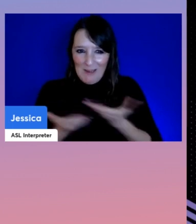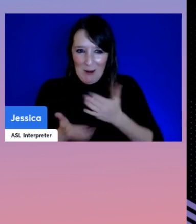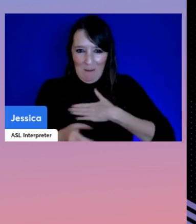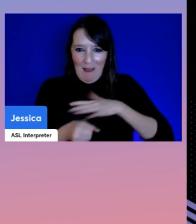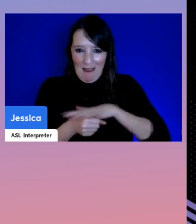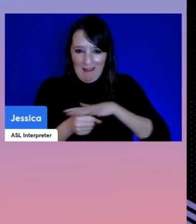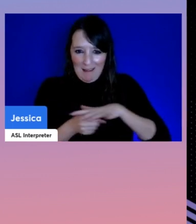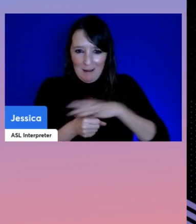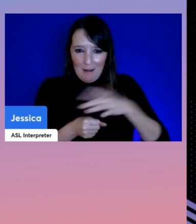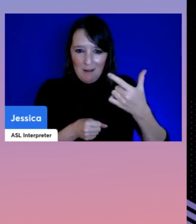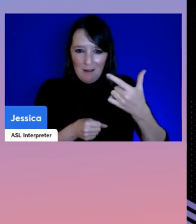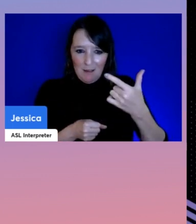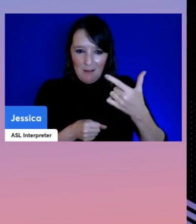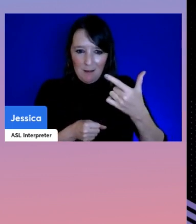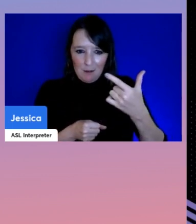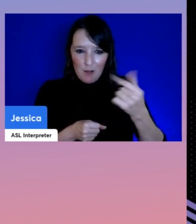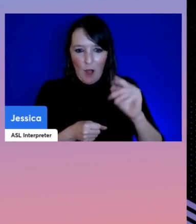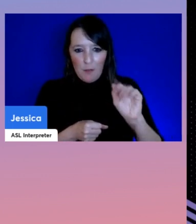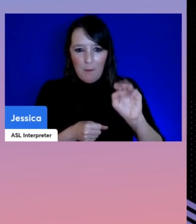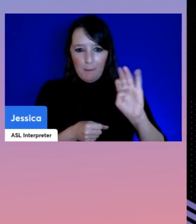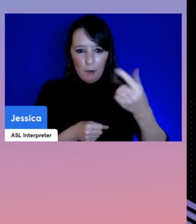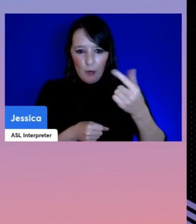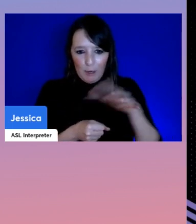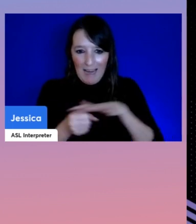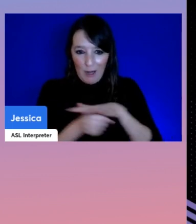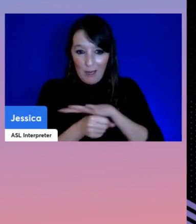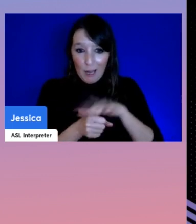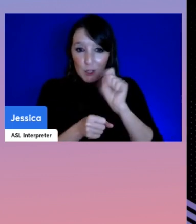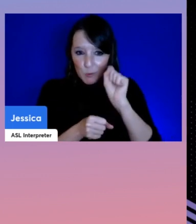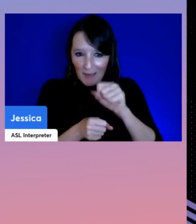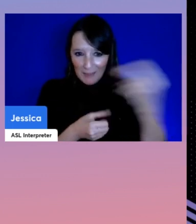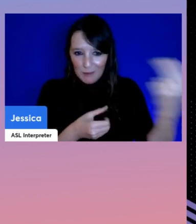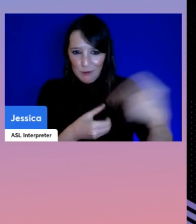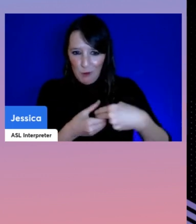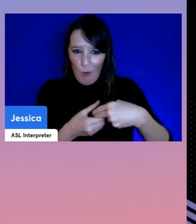this meetup link and join the Gothenburg HashiCorp user group.